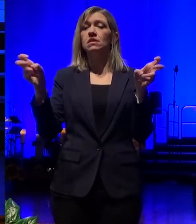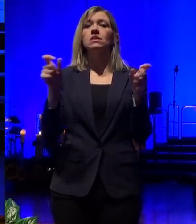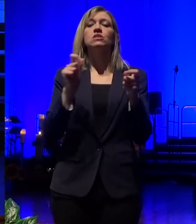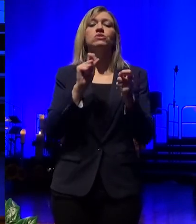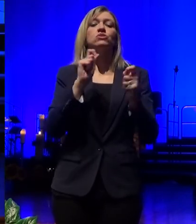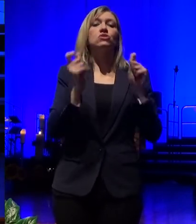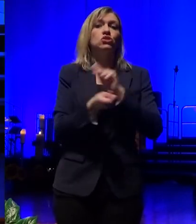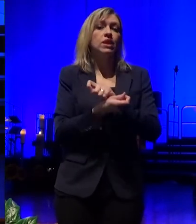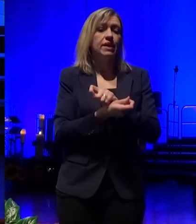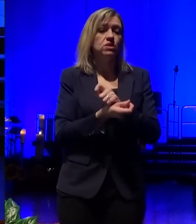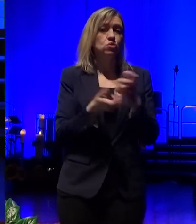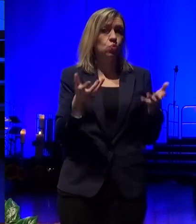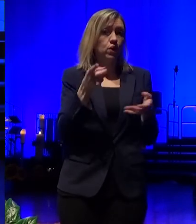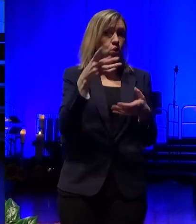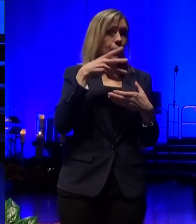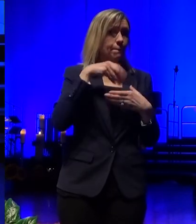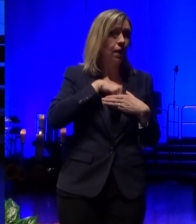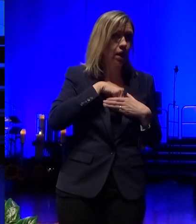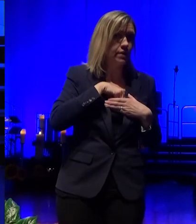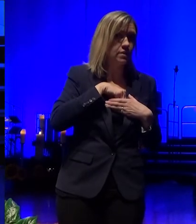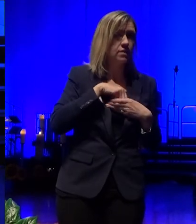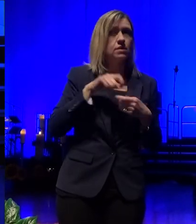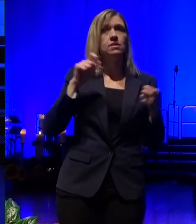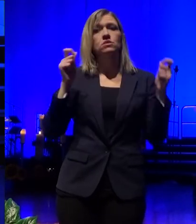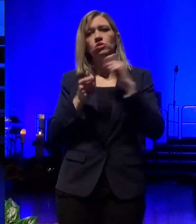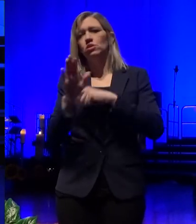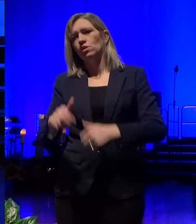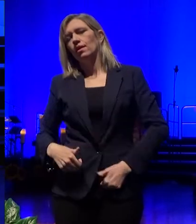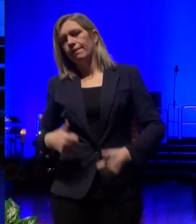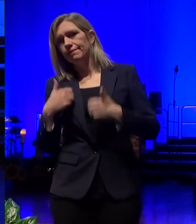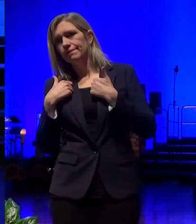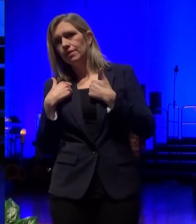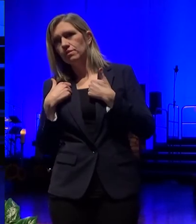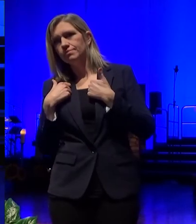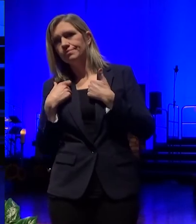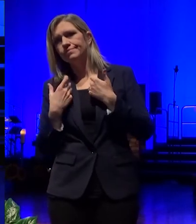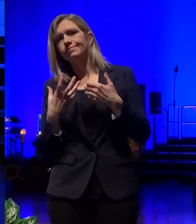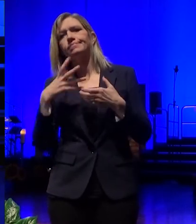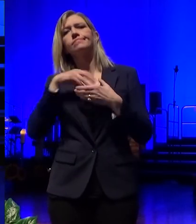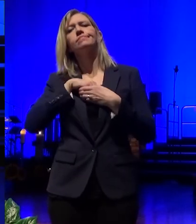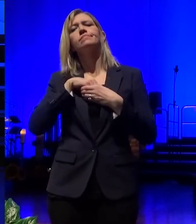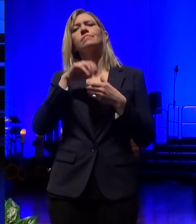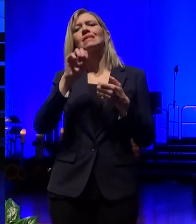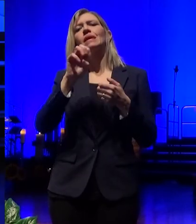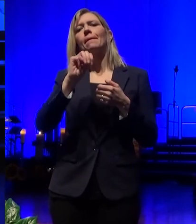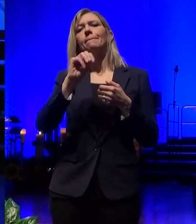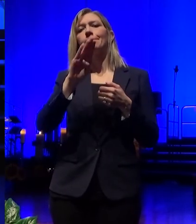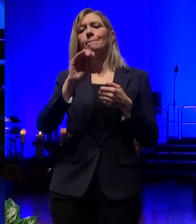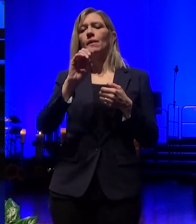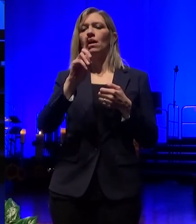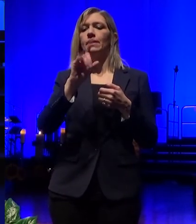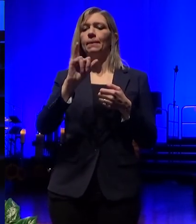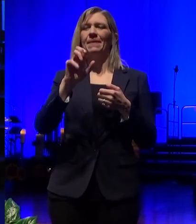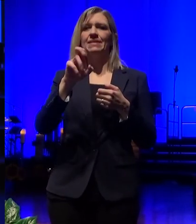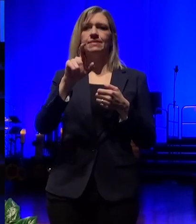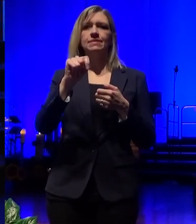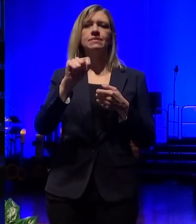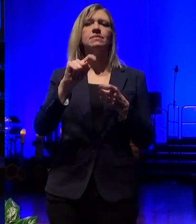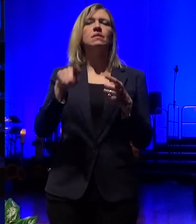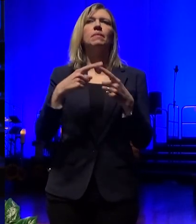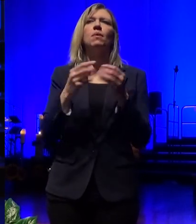what you embody, change your life. Embodiment is about a deeper walk in the